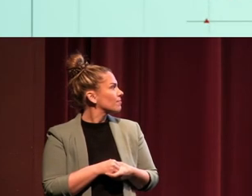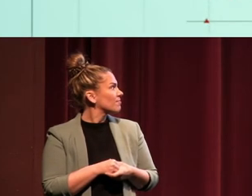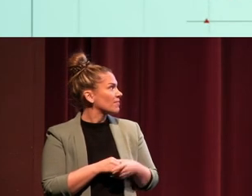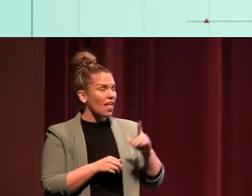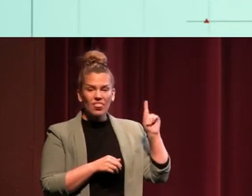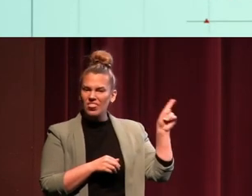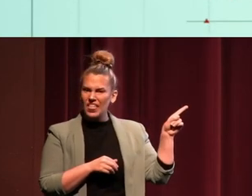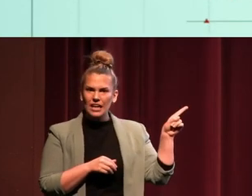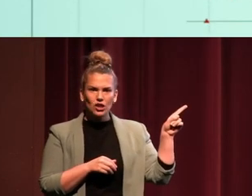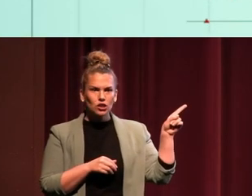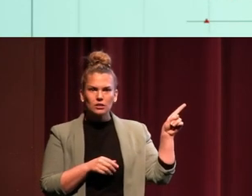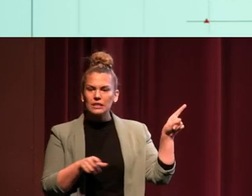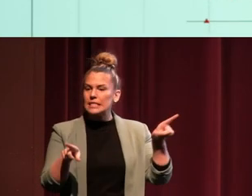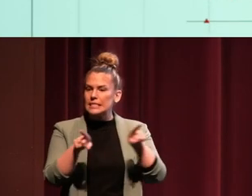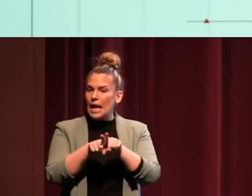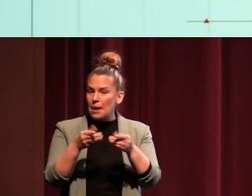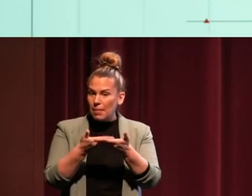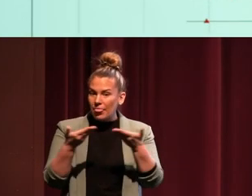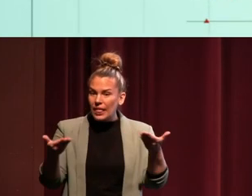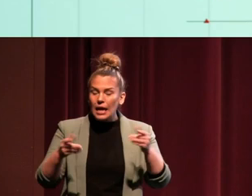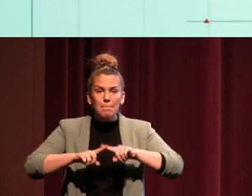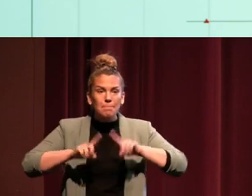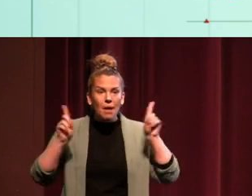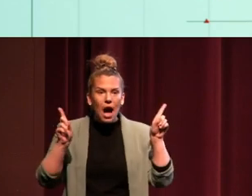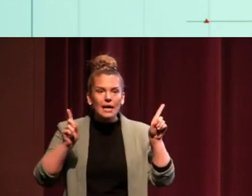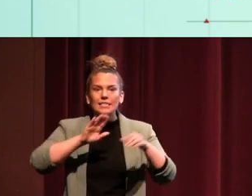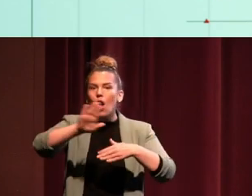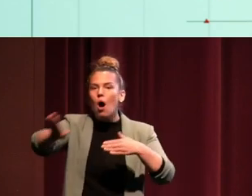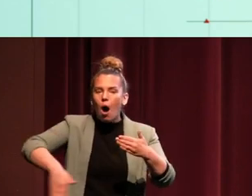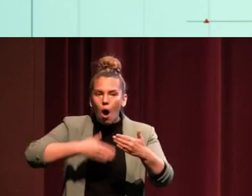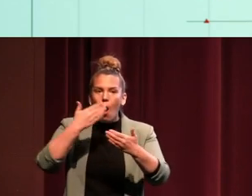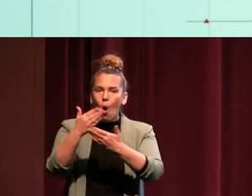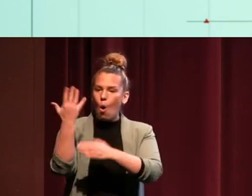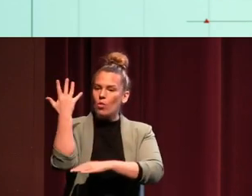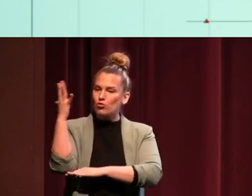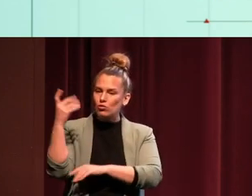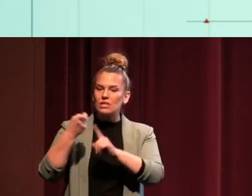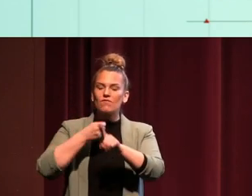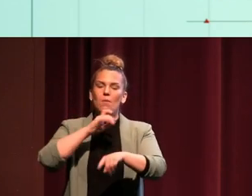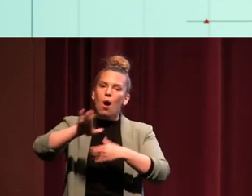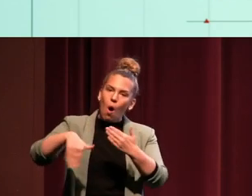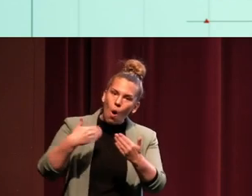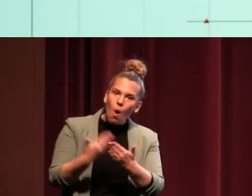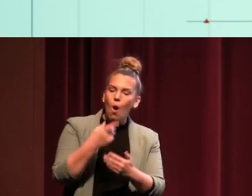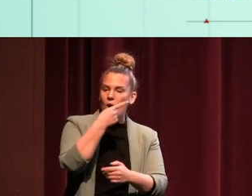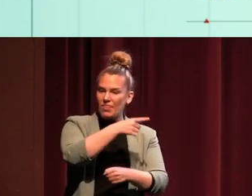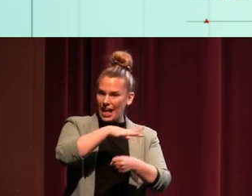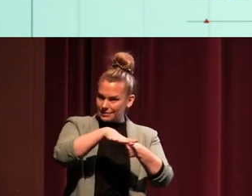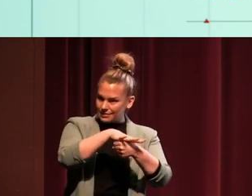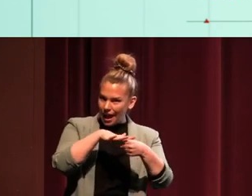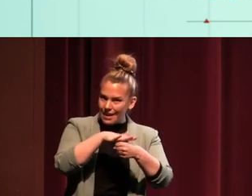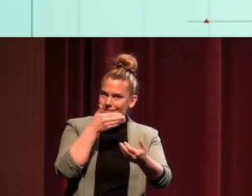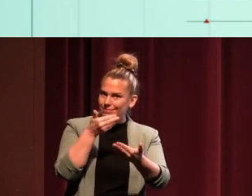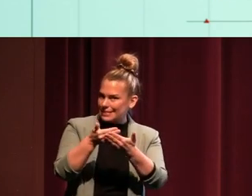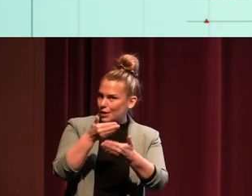And there's the same thing, except it's all those trees from all those sites right next to Bend.